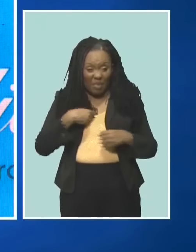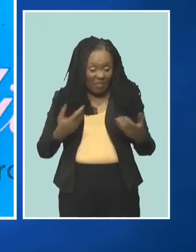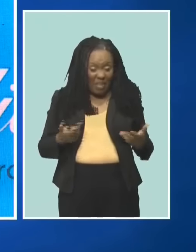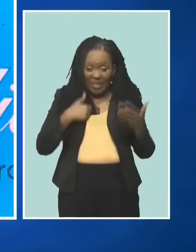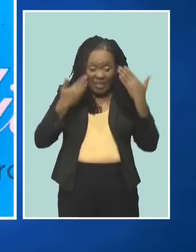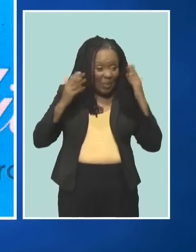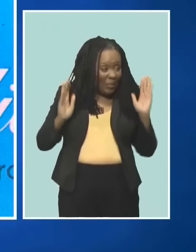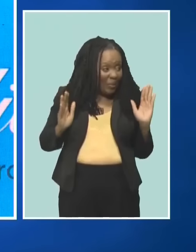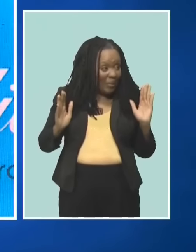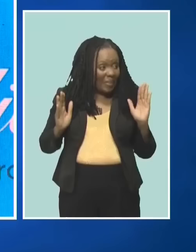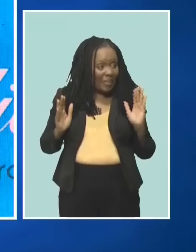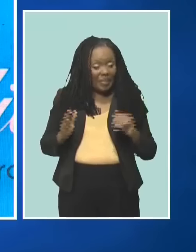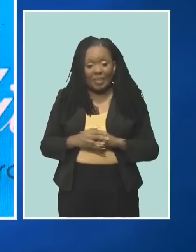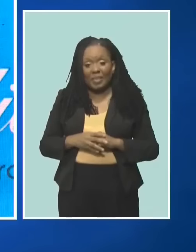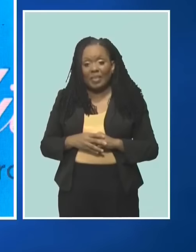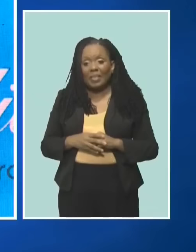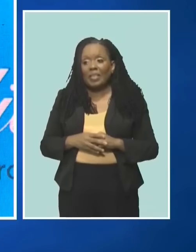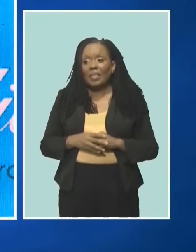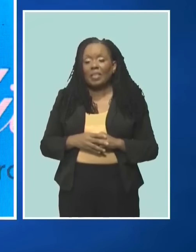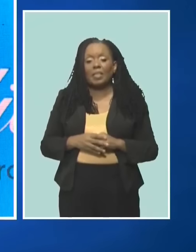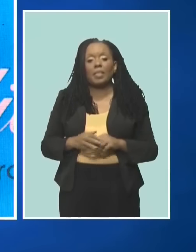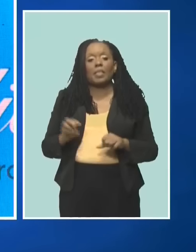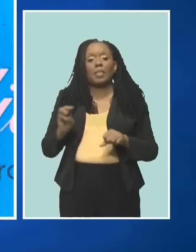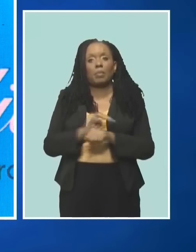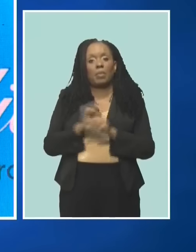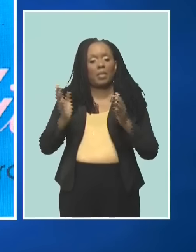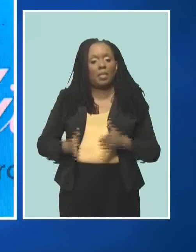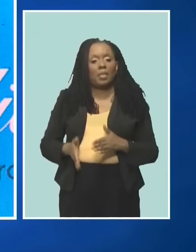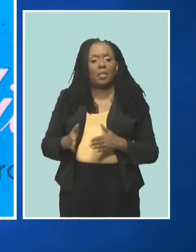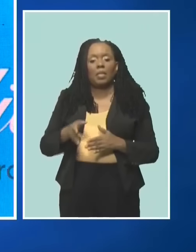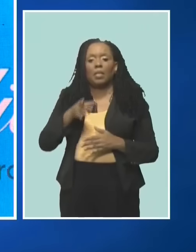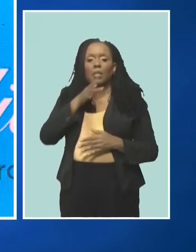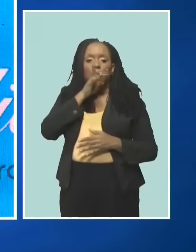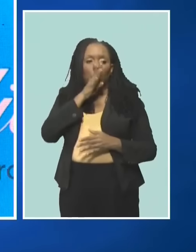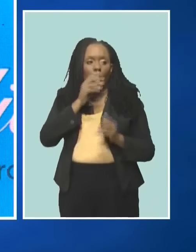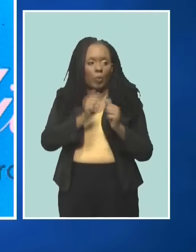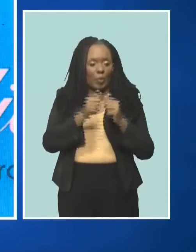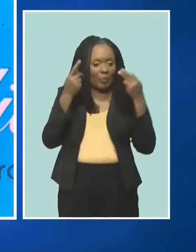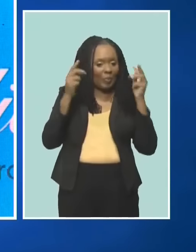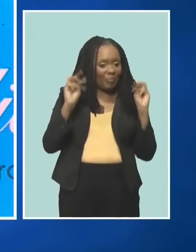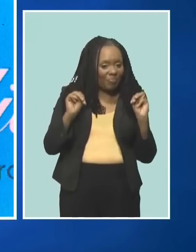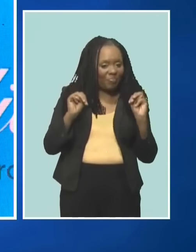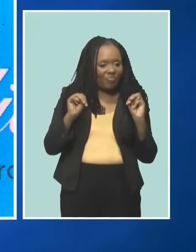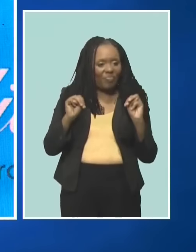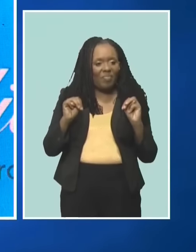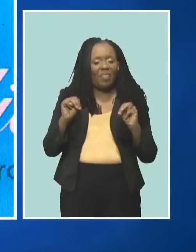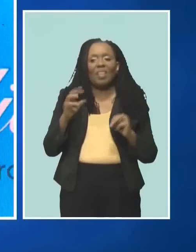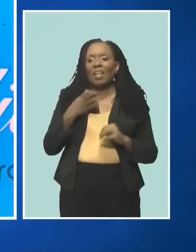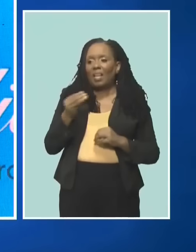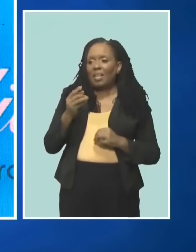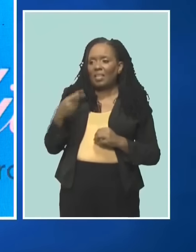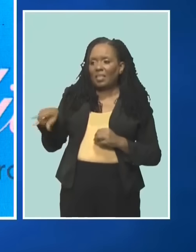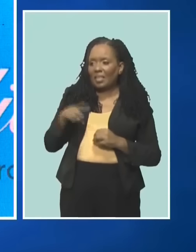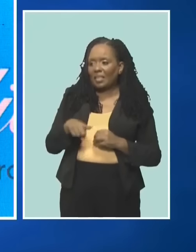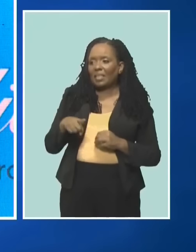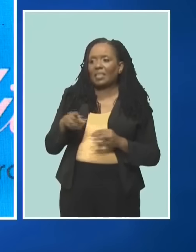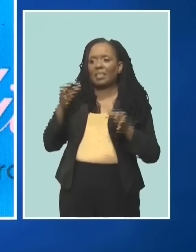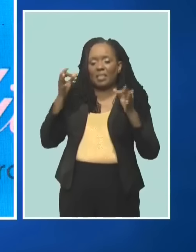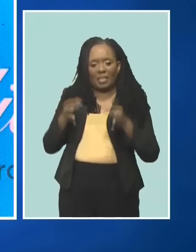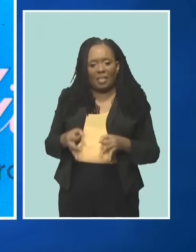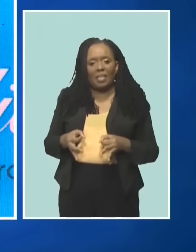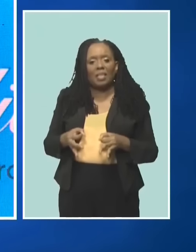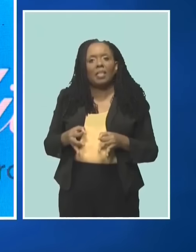Minister of the day spoke to the Prime Minister of the day, and they decided, first of all, that they would